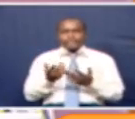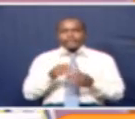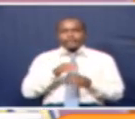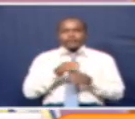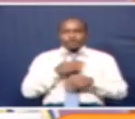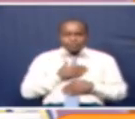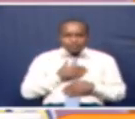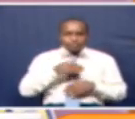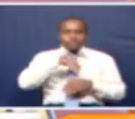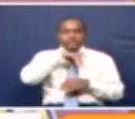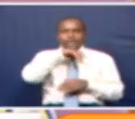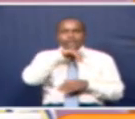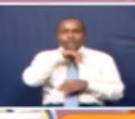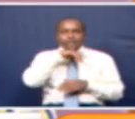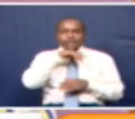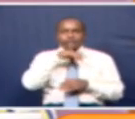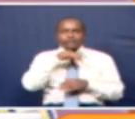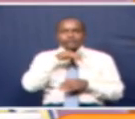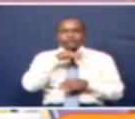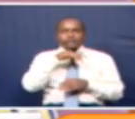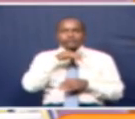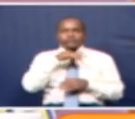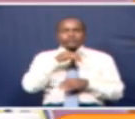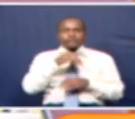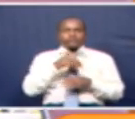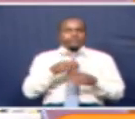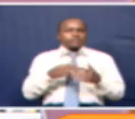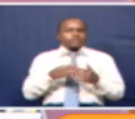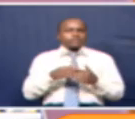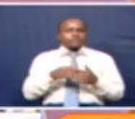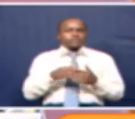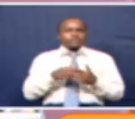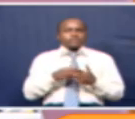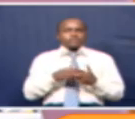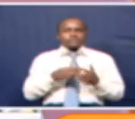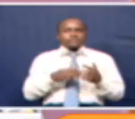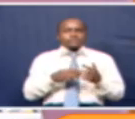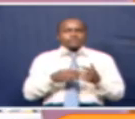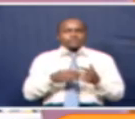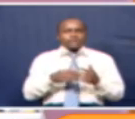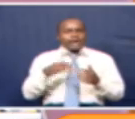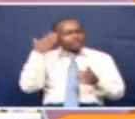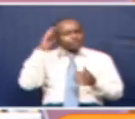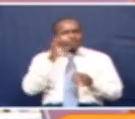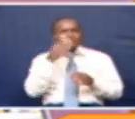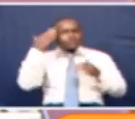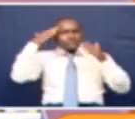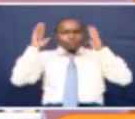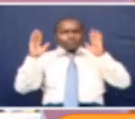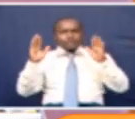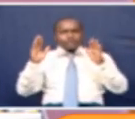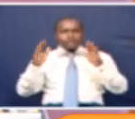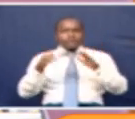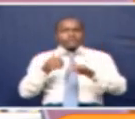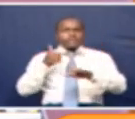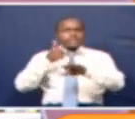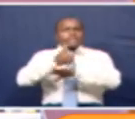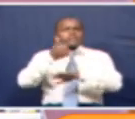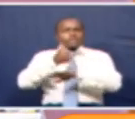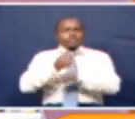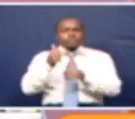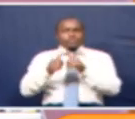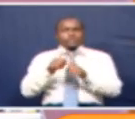Odinga has been insulted. Imagine, and I don't know whether he's aware, the kind of insults Honorable